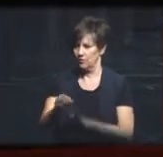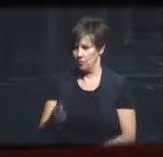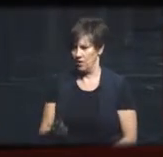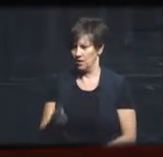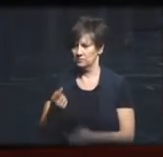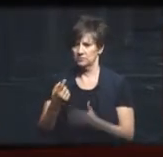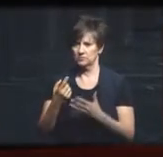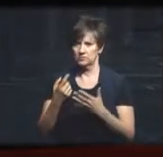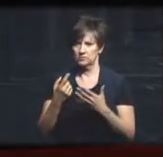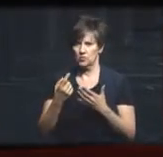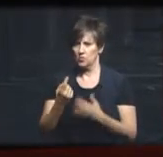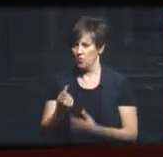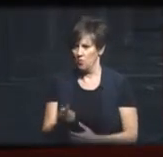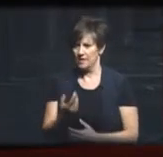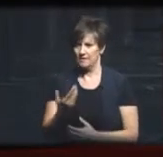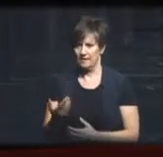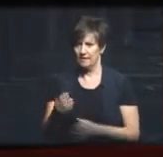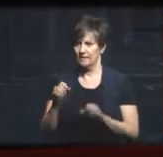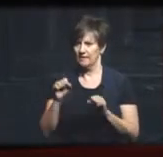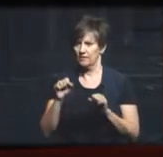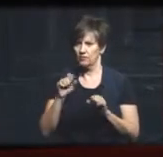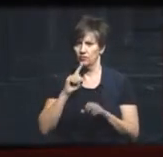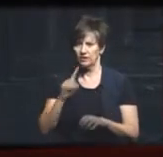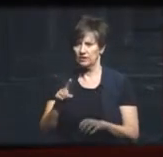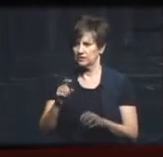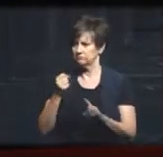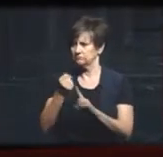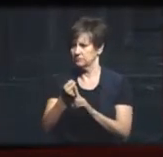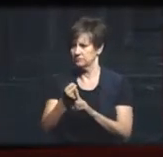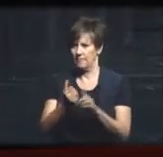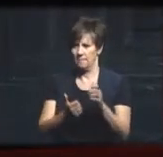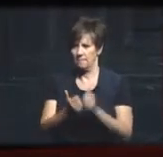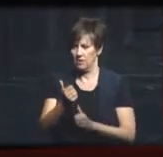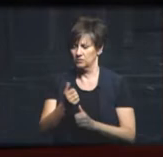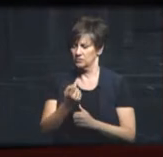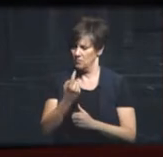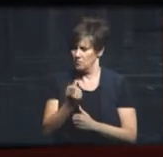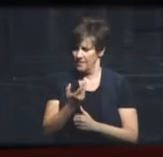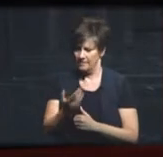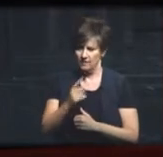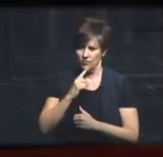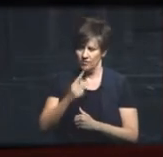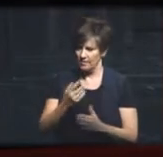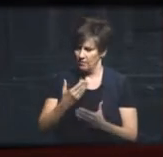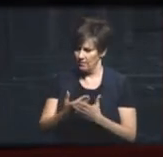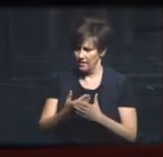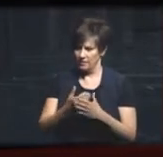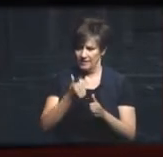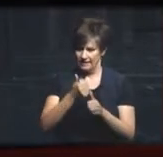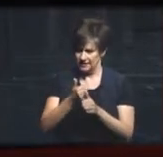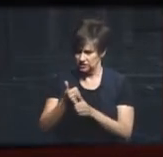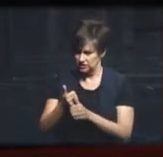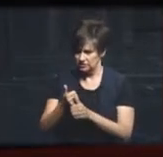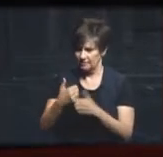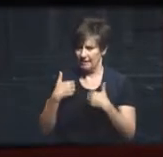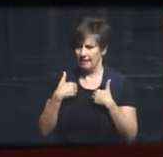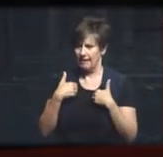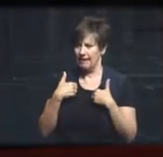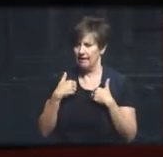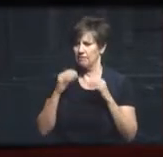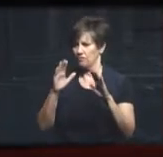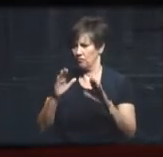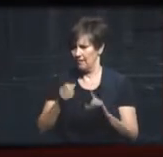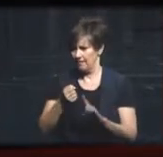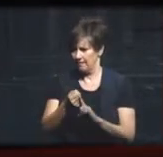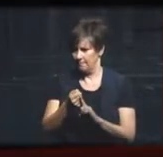the one thing that can make the most difference? Let's do one thing really well with each of these, and let's have a great impact with it. And